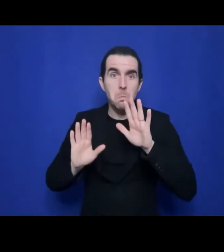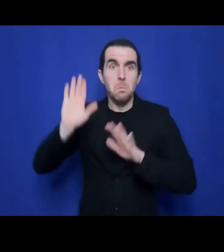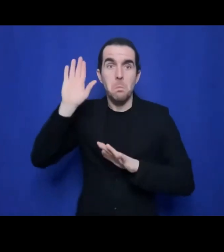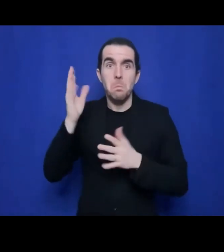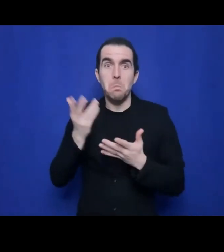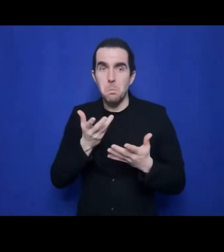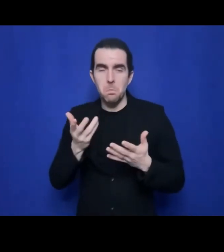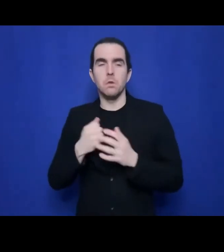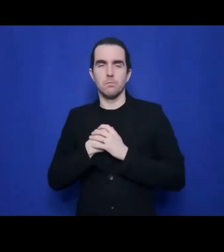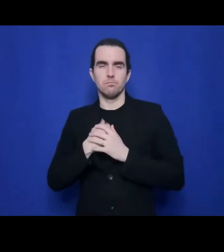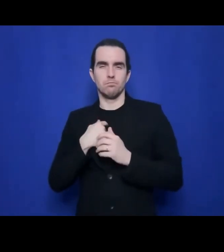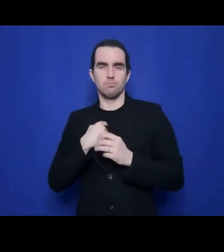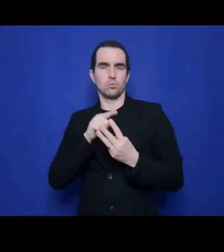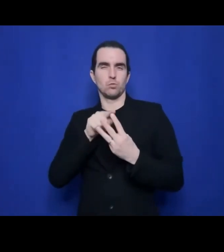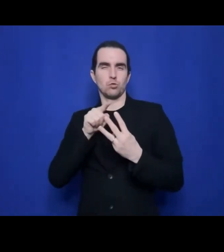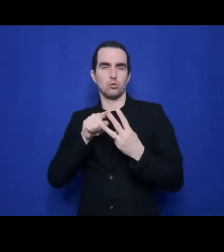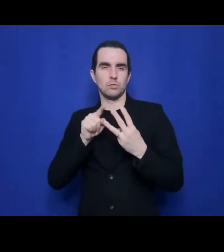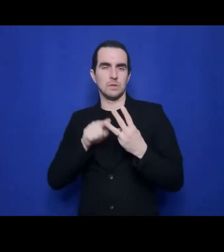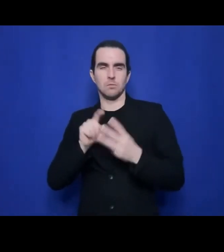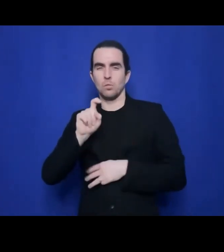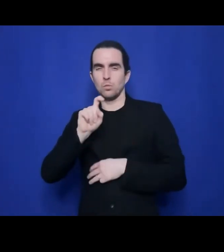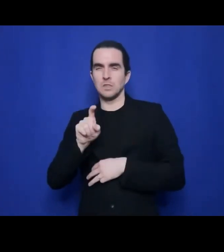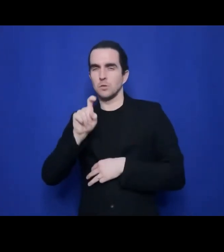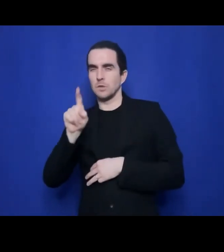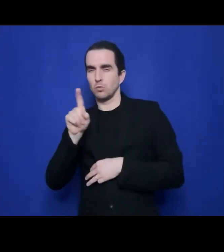that the participants have for our panelists.